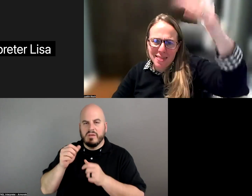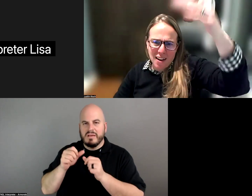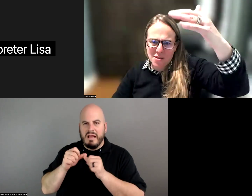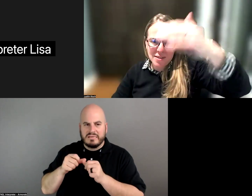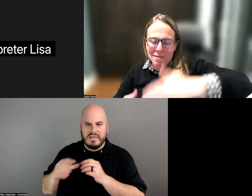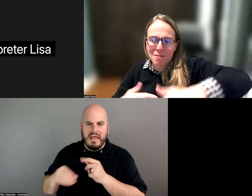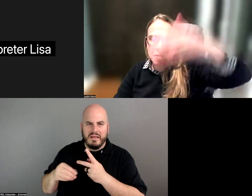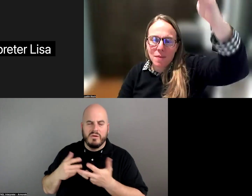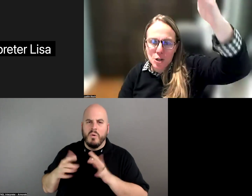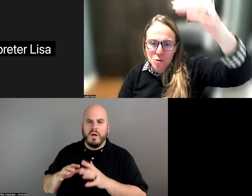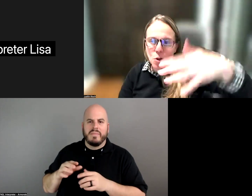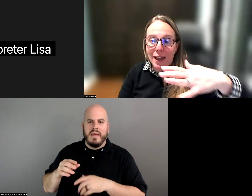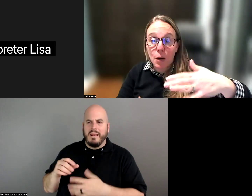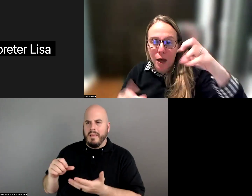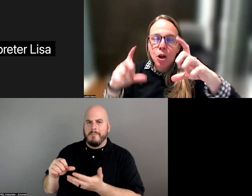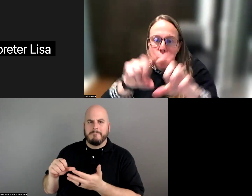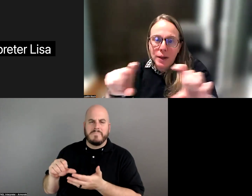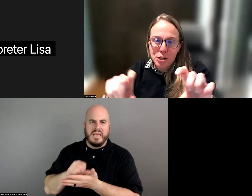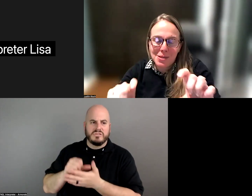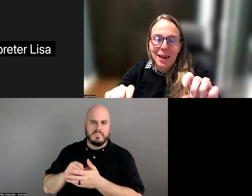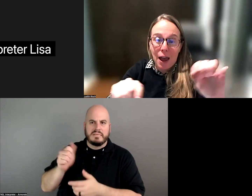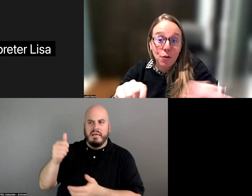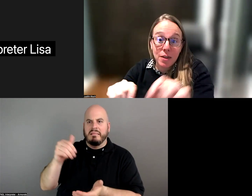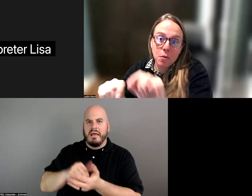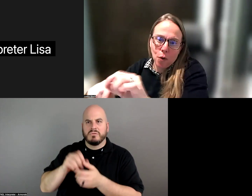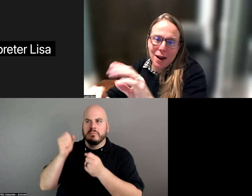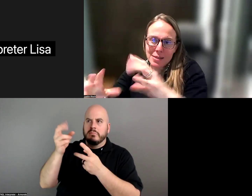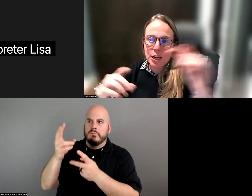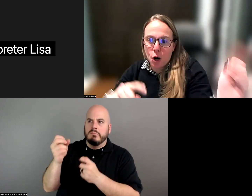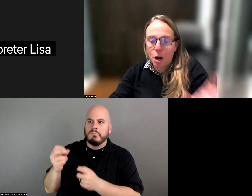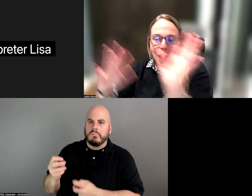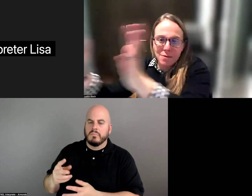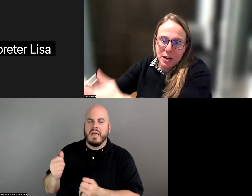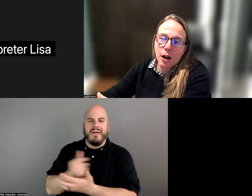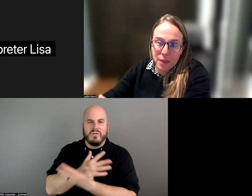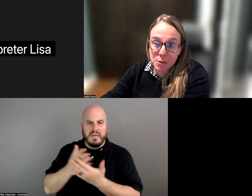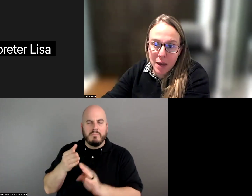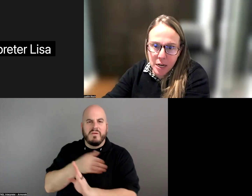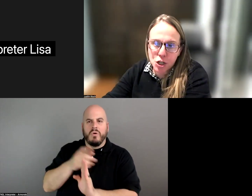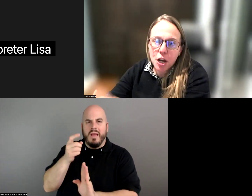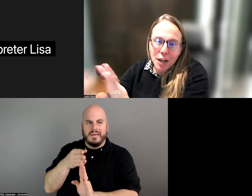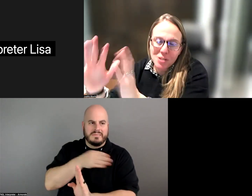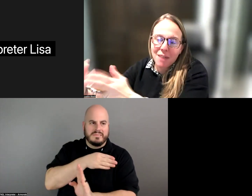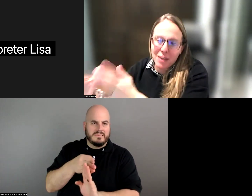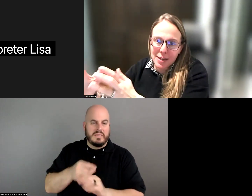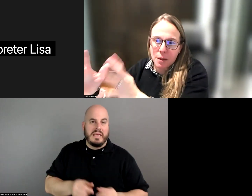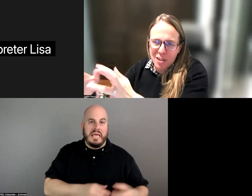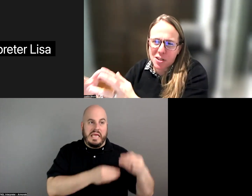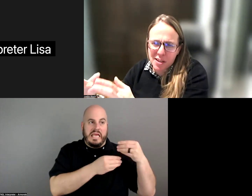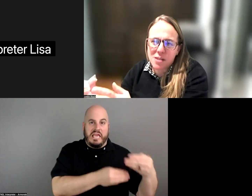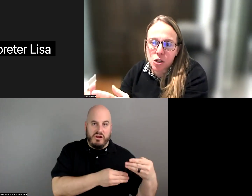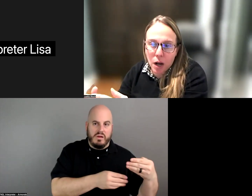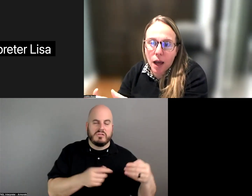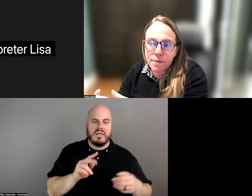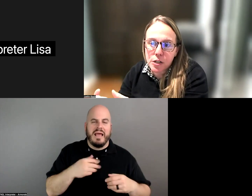to be 10,000 entries long anyway. We can just say everything before X date archived and on this page, and just have that second page